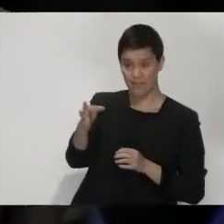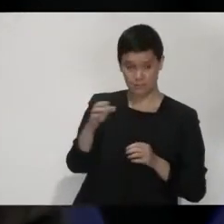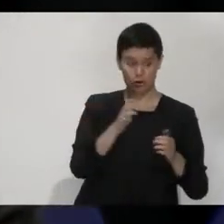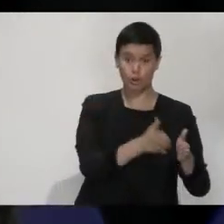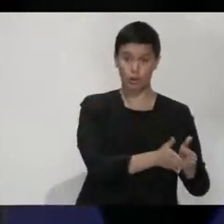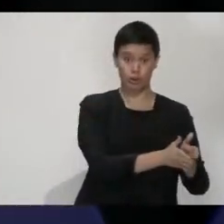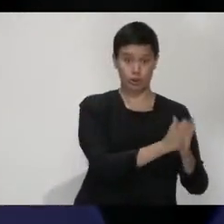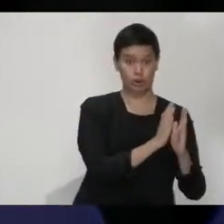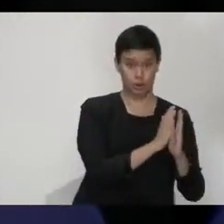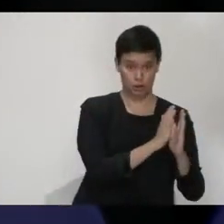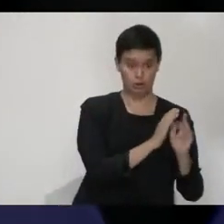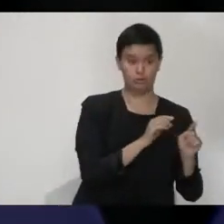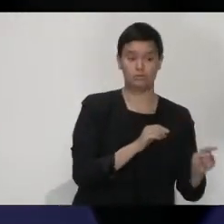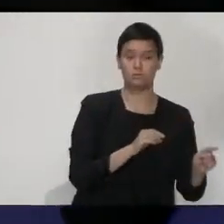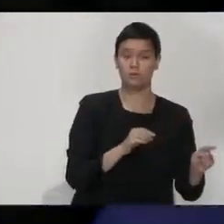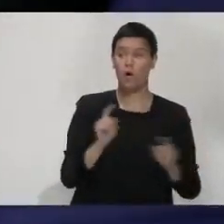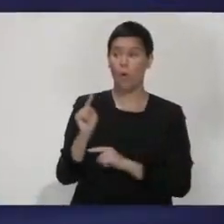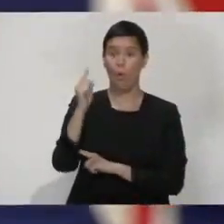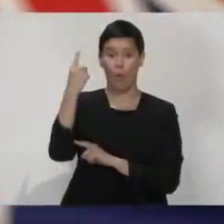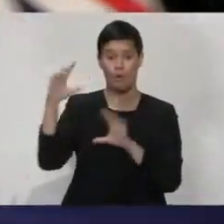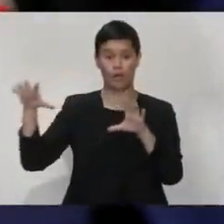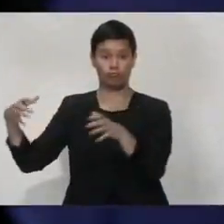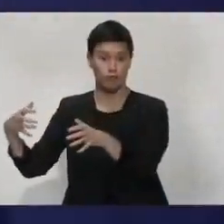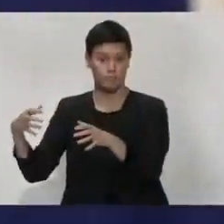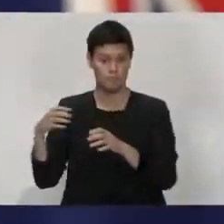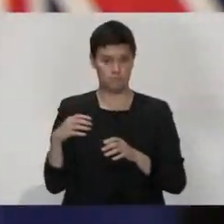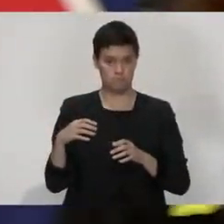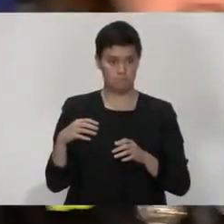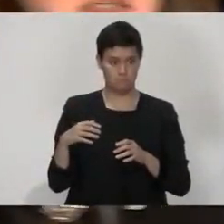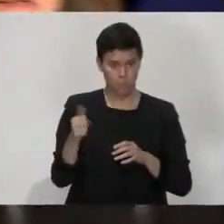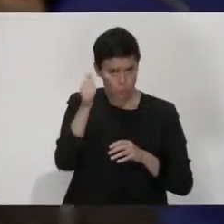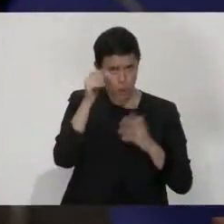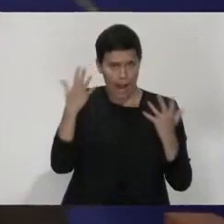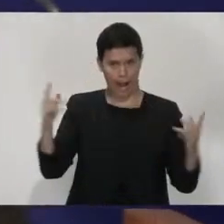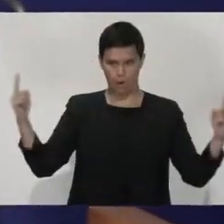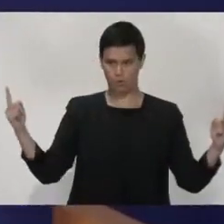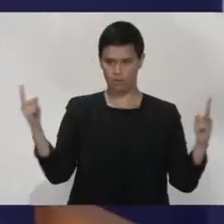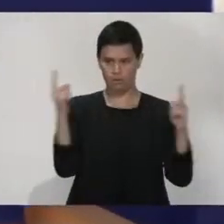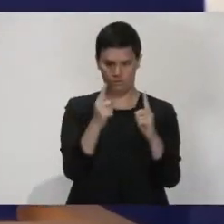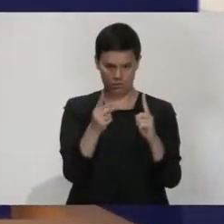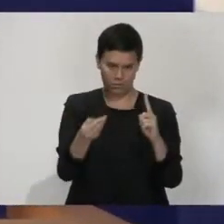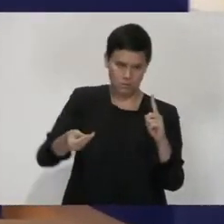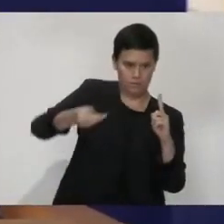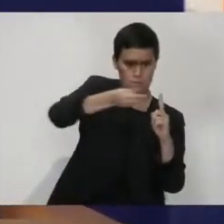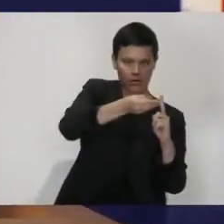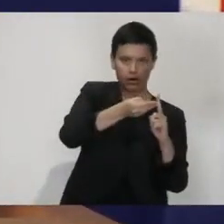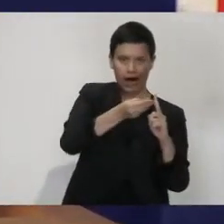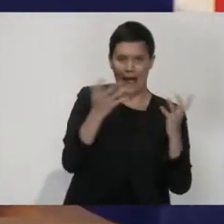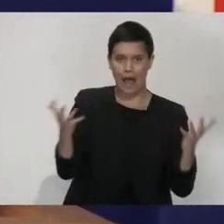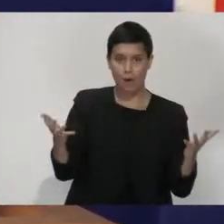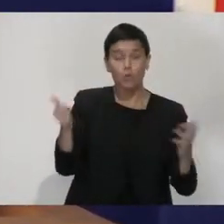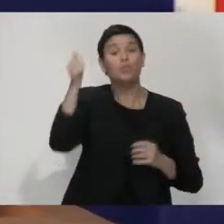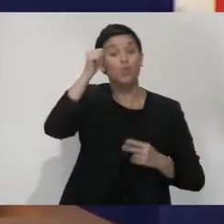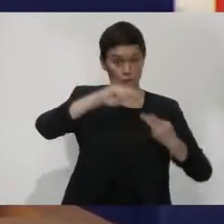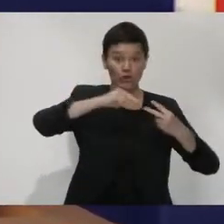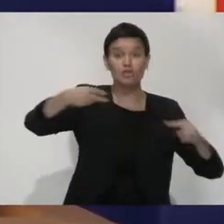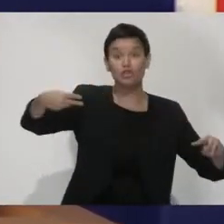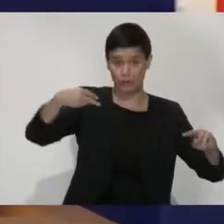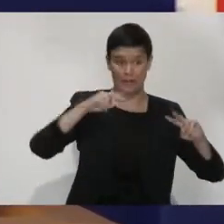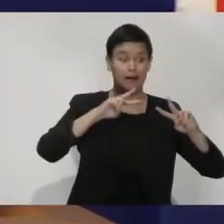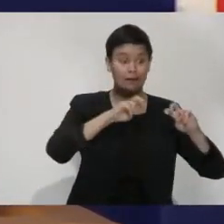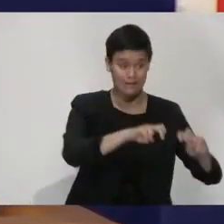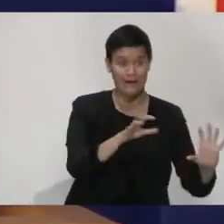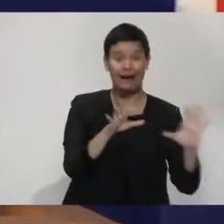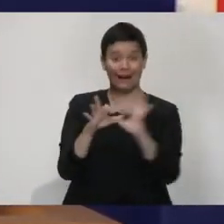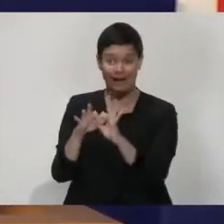the main cluster yet? What are your thoughts on that front? We haven't yet found the epidemiological link. We do have the genomic